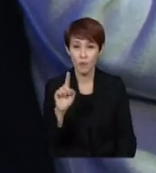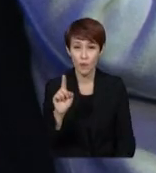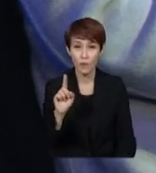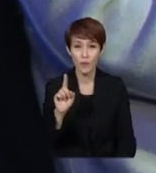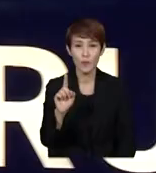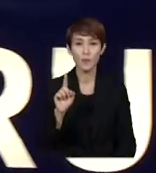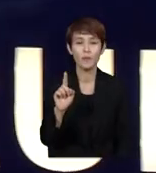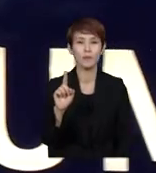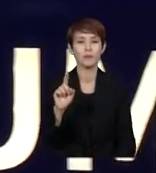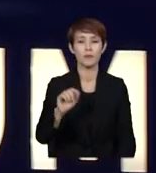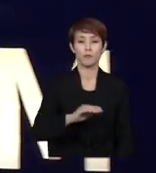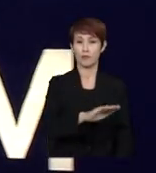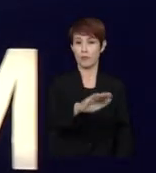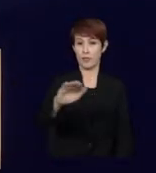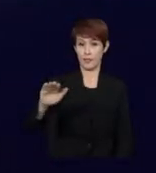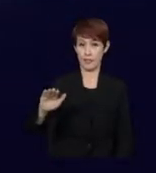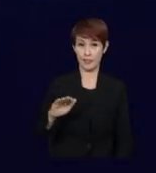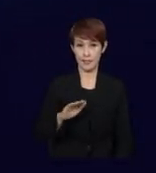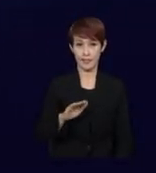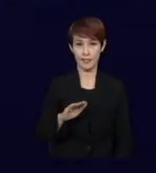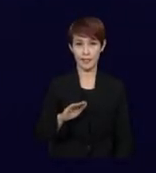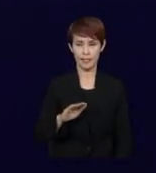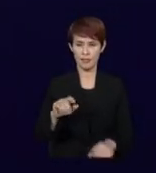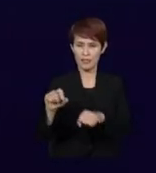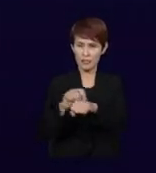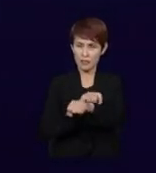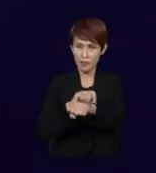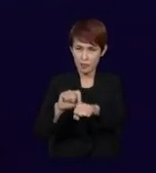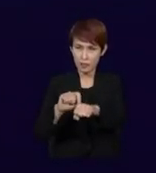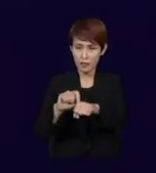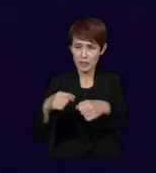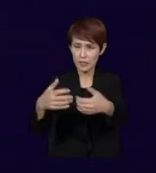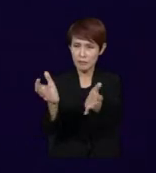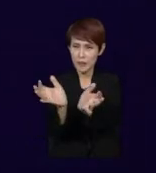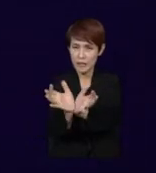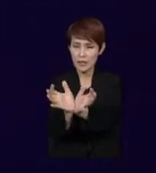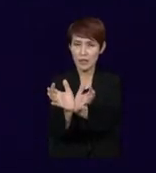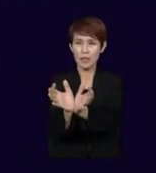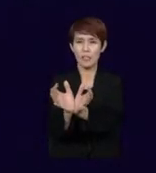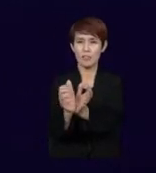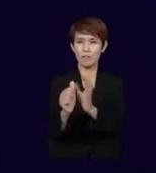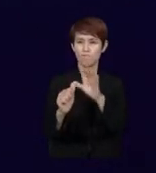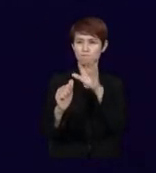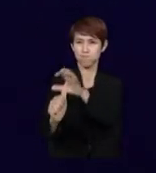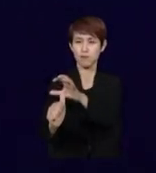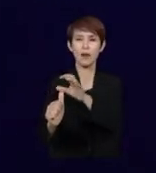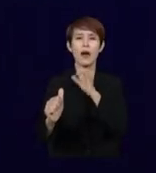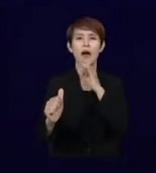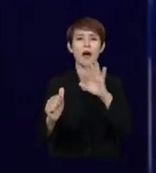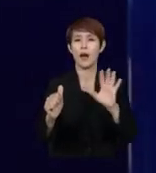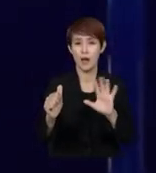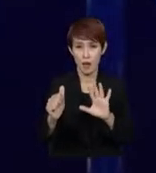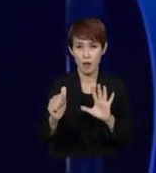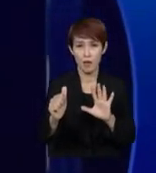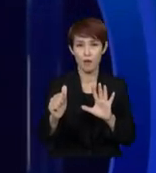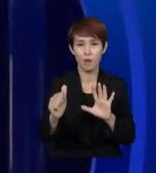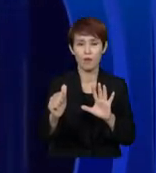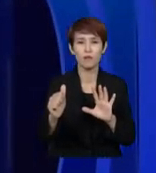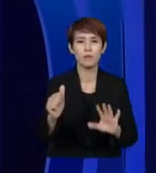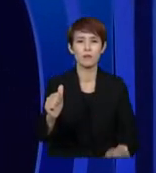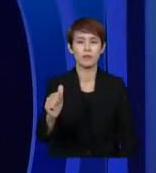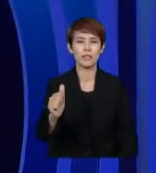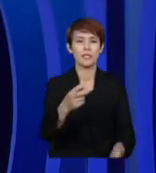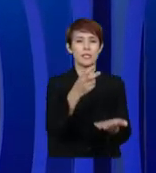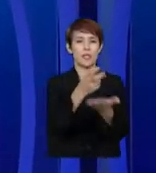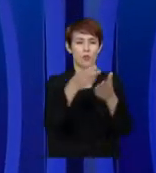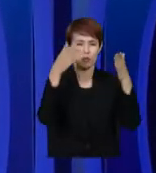away from groups of people, be it the few or be it the many, and instead focus on institutions, and in